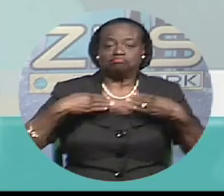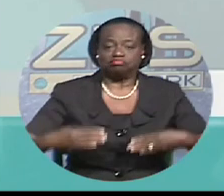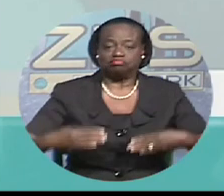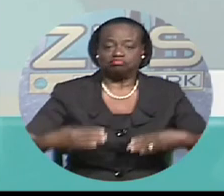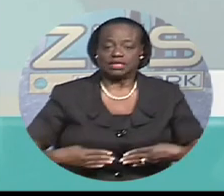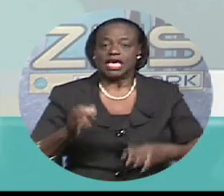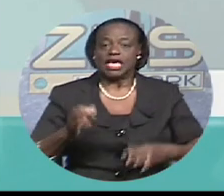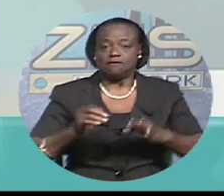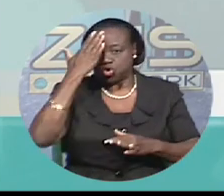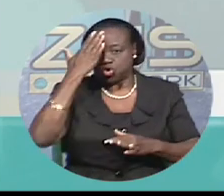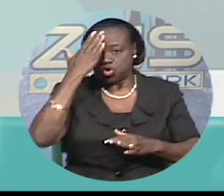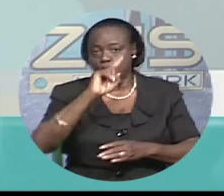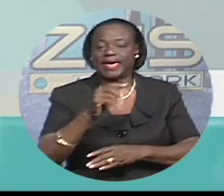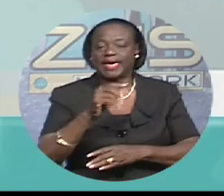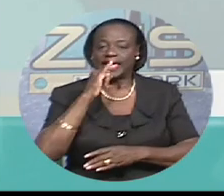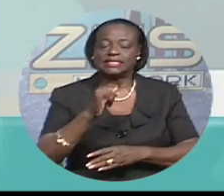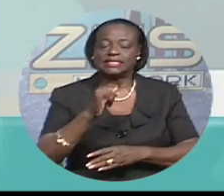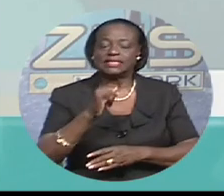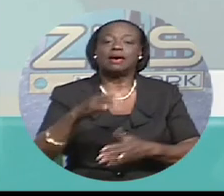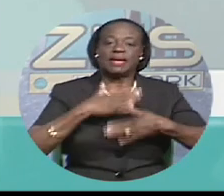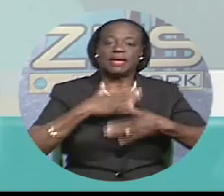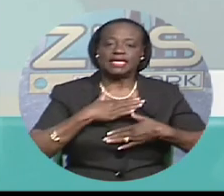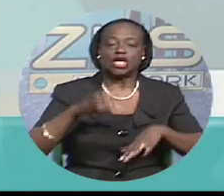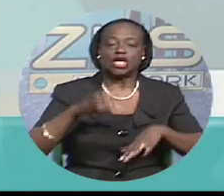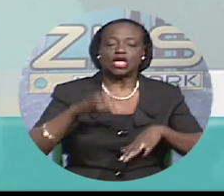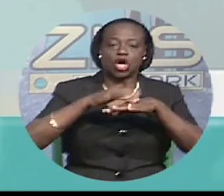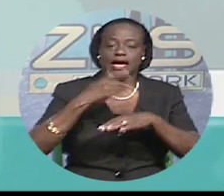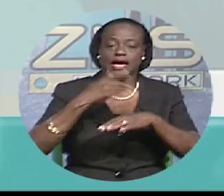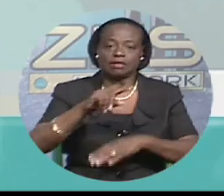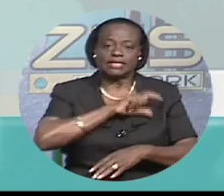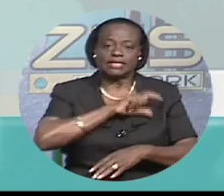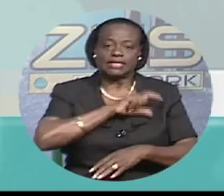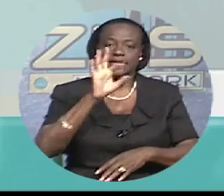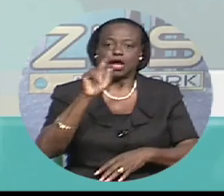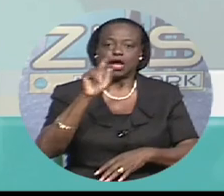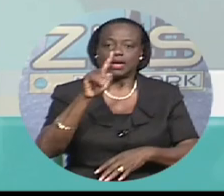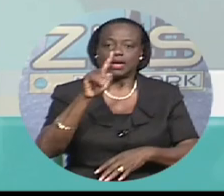Bastian's whereabouts should call the police at 919 or 328 TIPS.